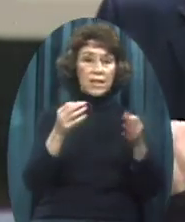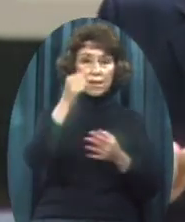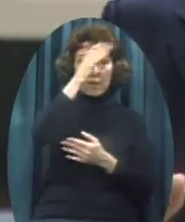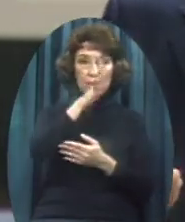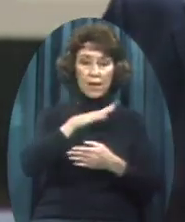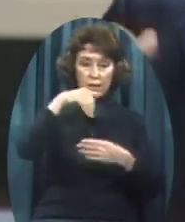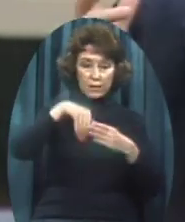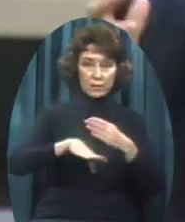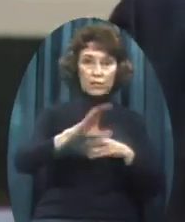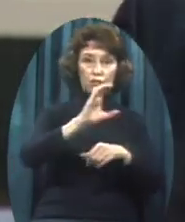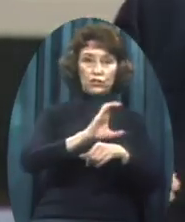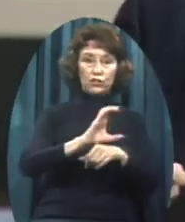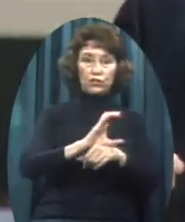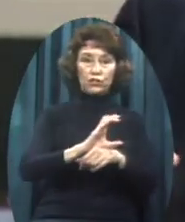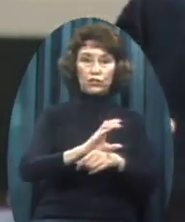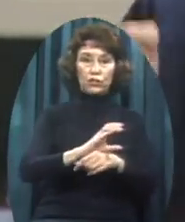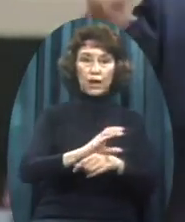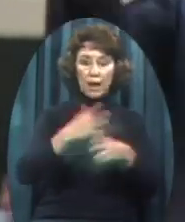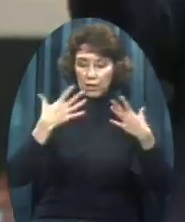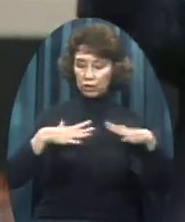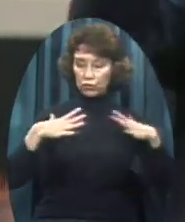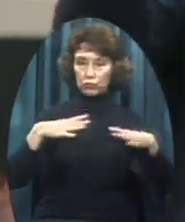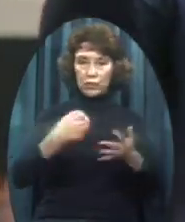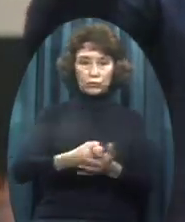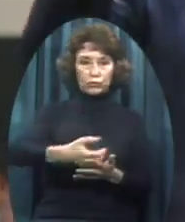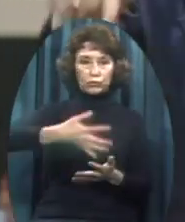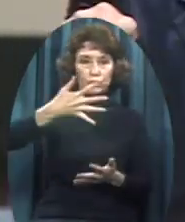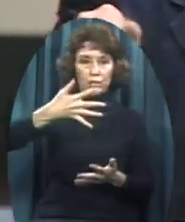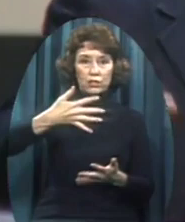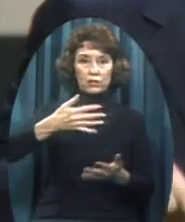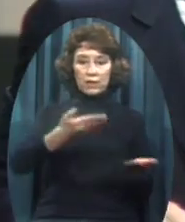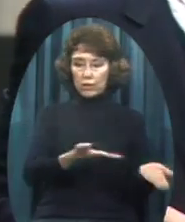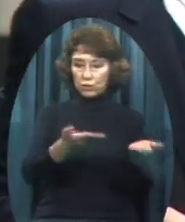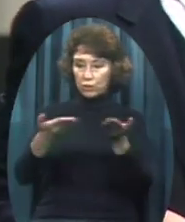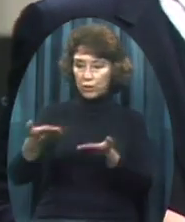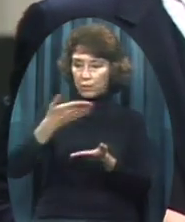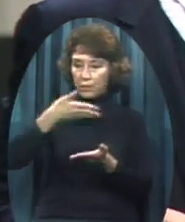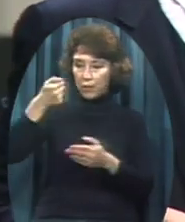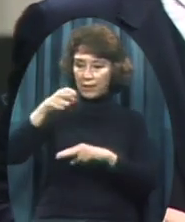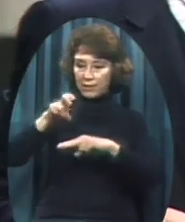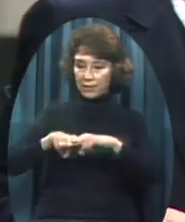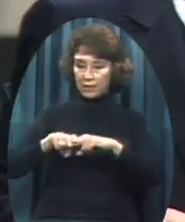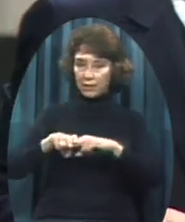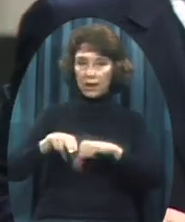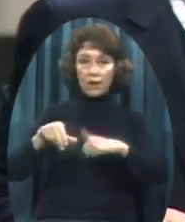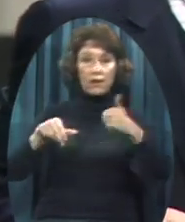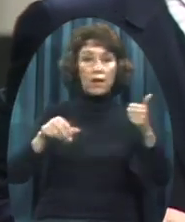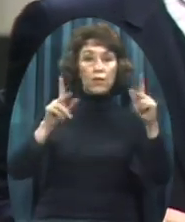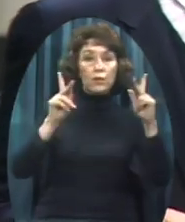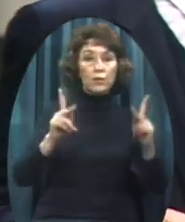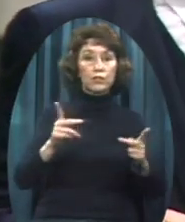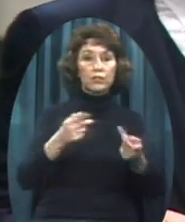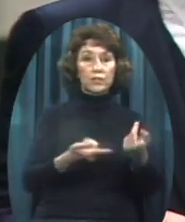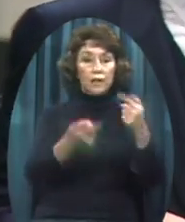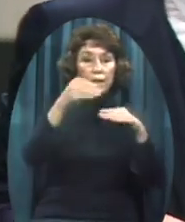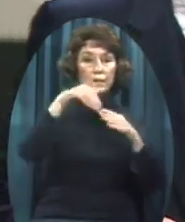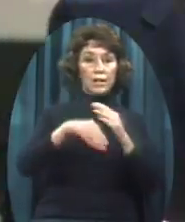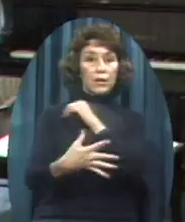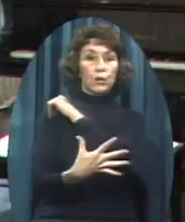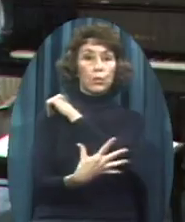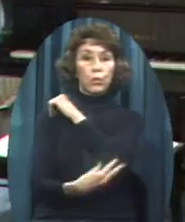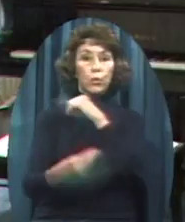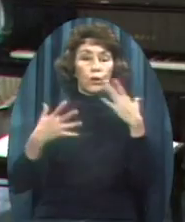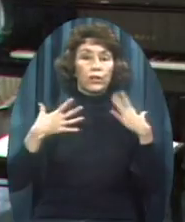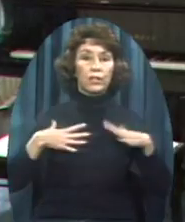on jewelry and he appears to be a wealthy person, and you bring him down to the best seat, and someone walks in rather shabbily attired and